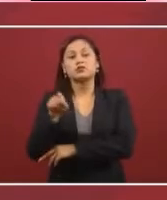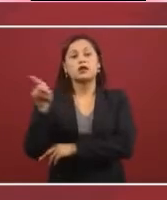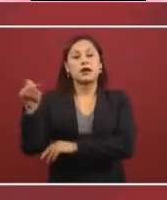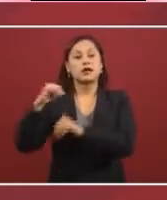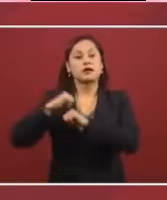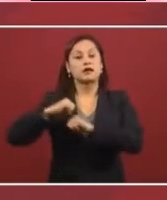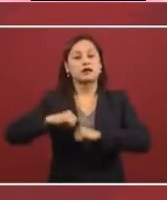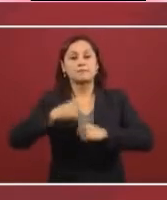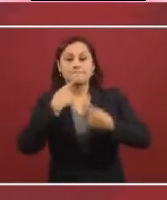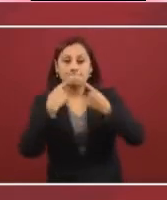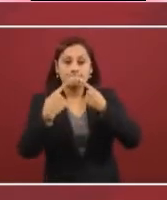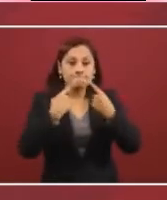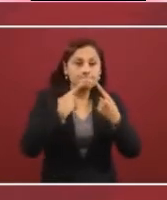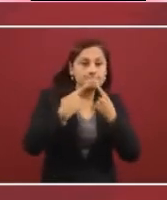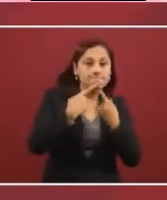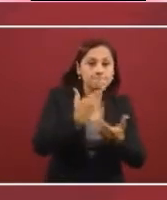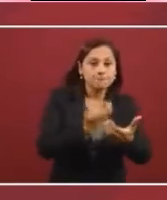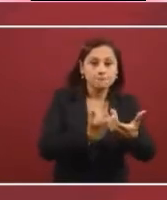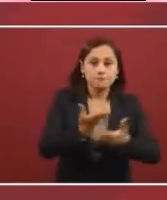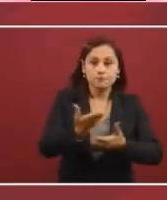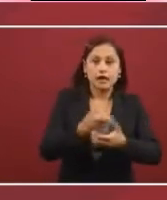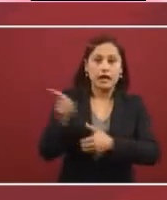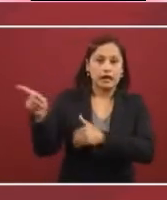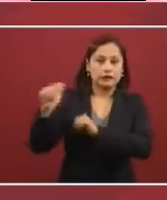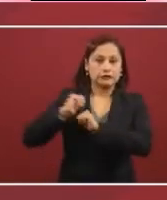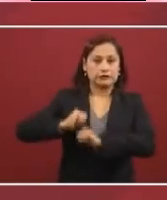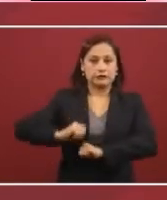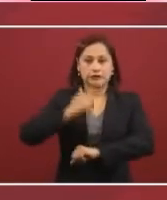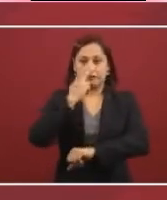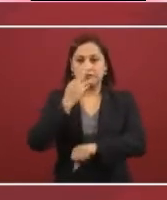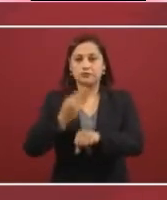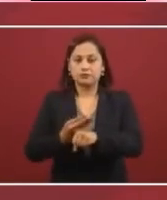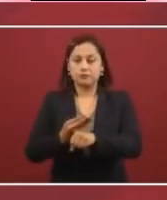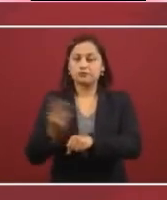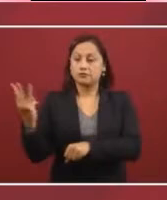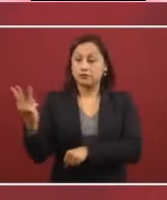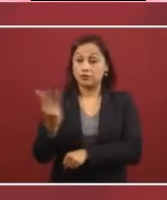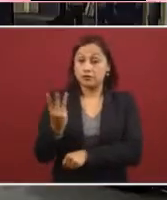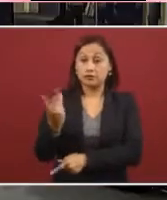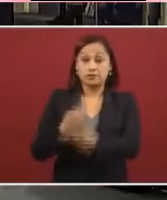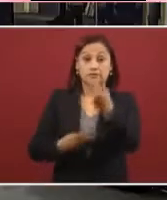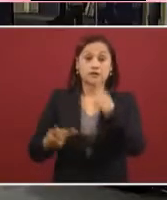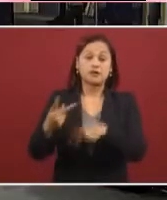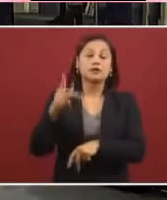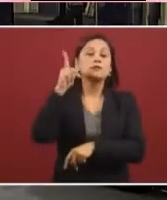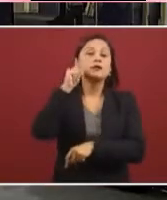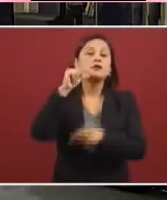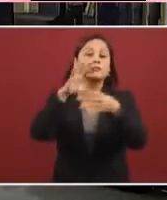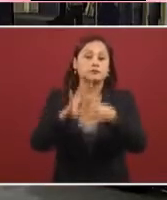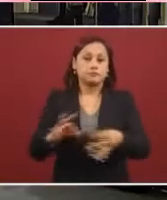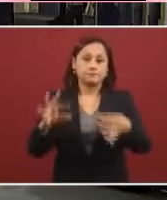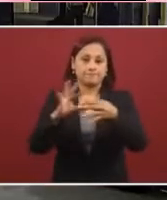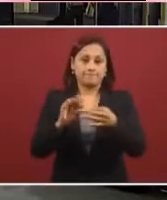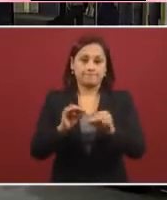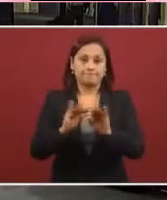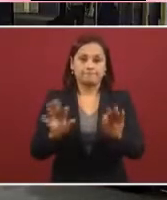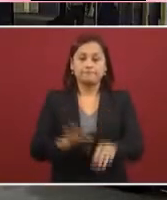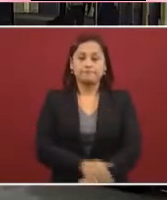that is in charge of negotiations of commercial, economic, with the